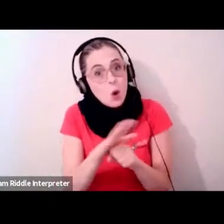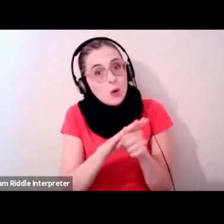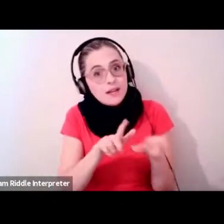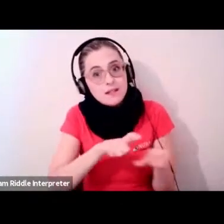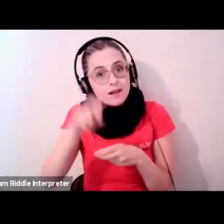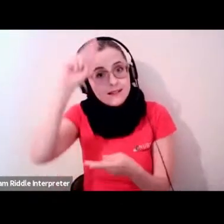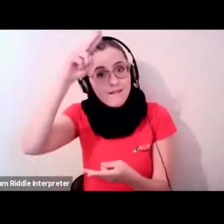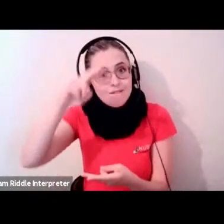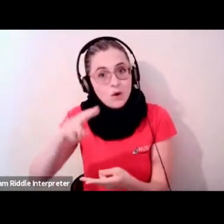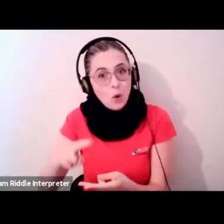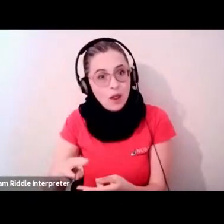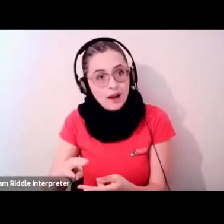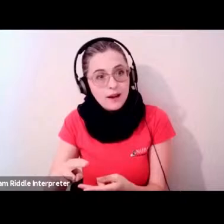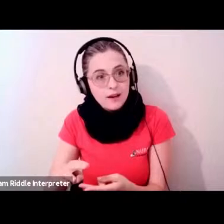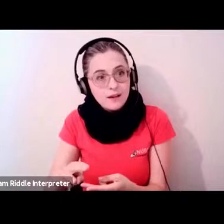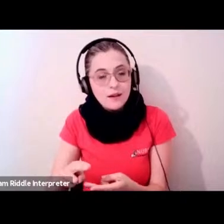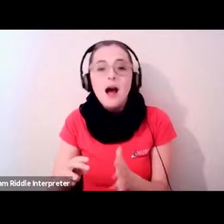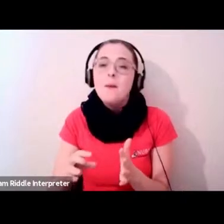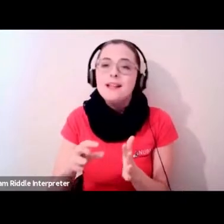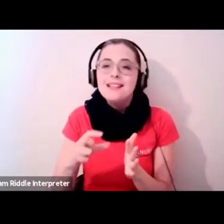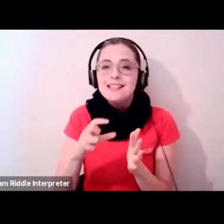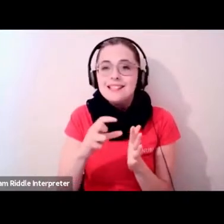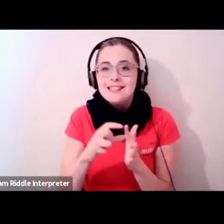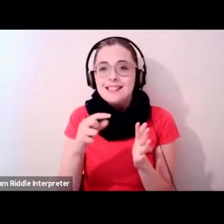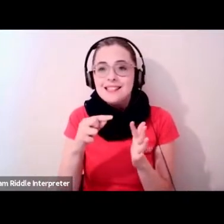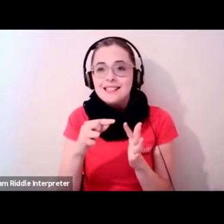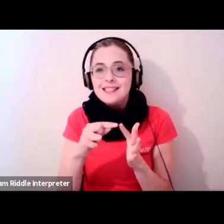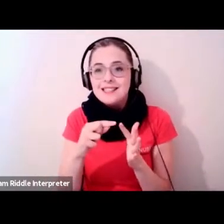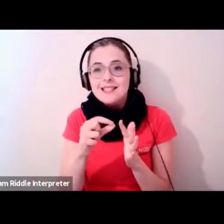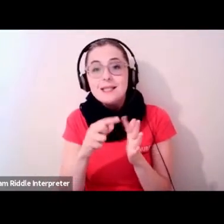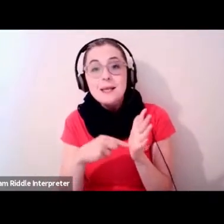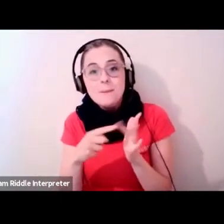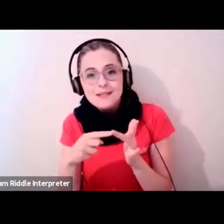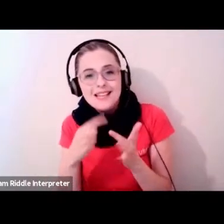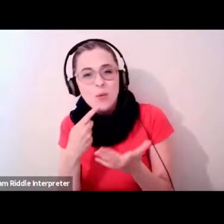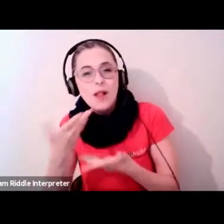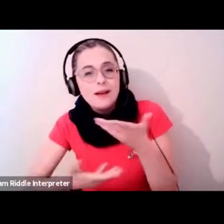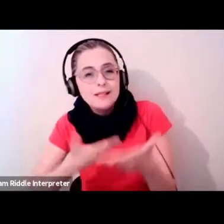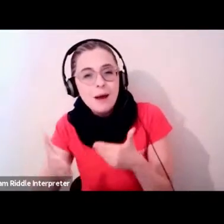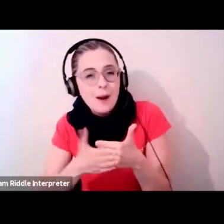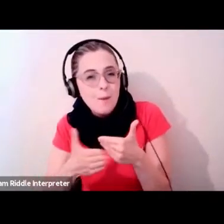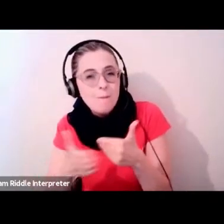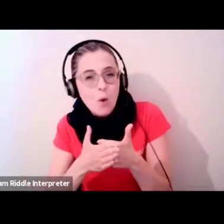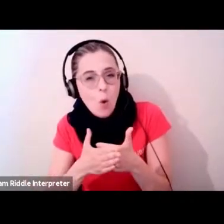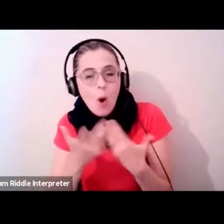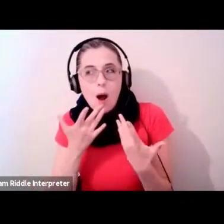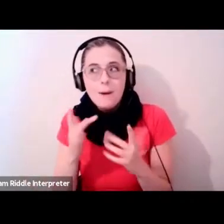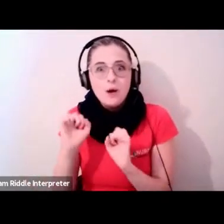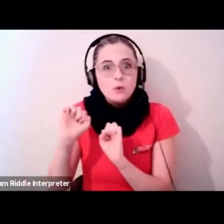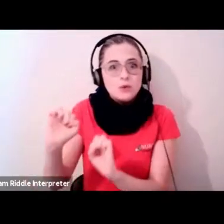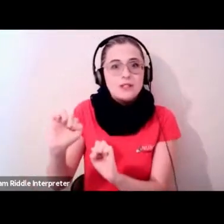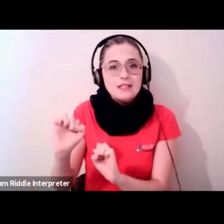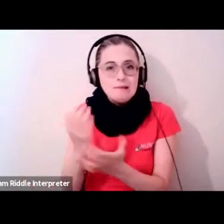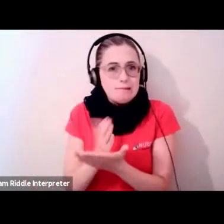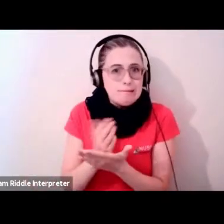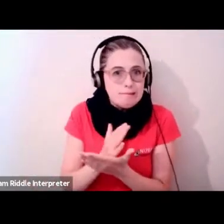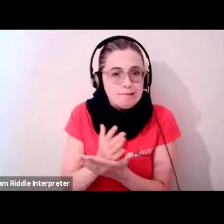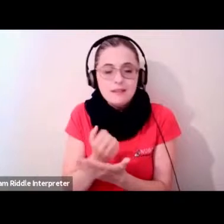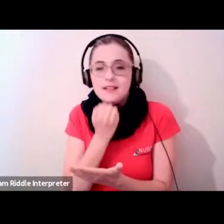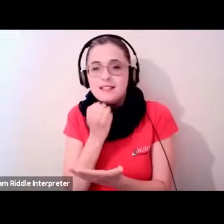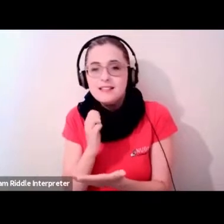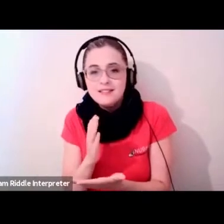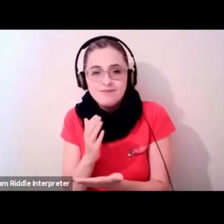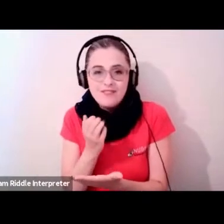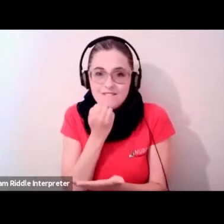falling. I mean, Deepti will say more about these questions and the uncertainty about those figures in a little while, and I'm sure Janet